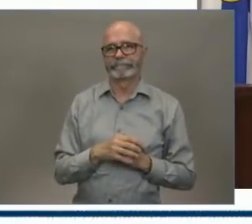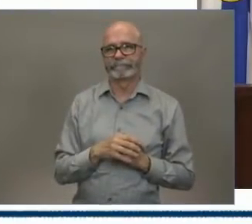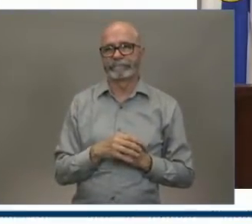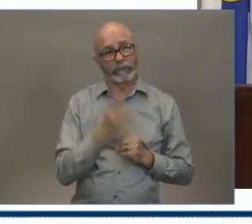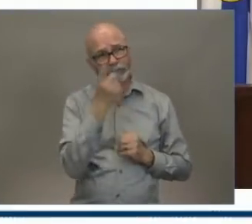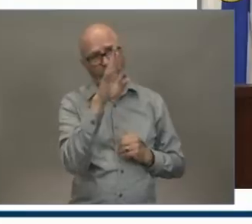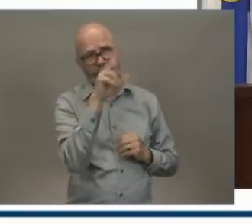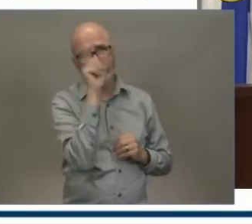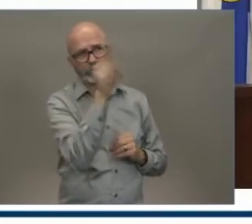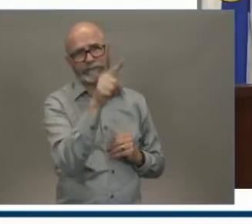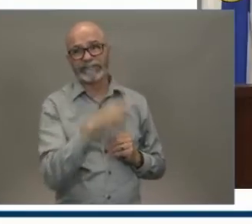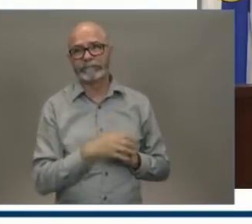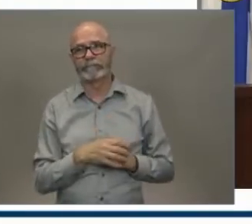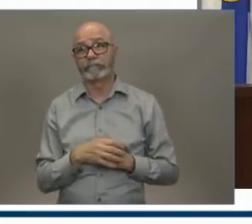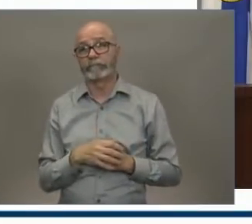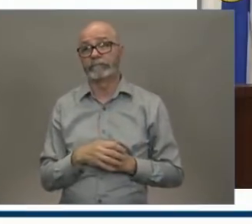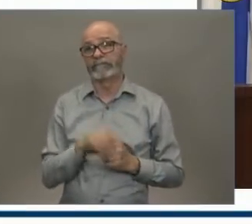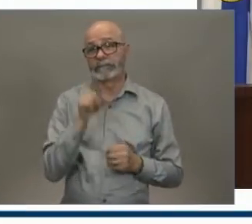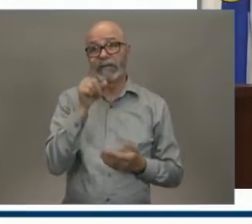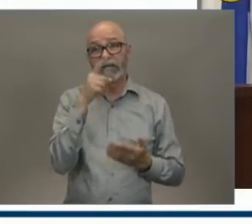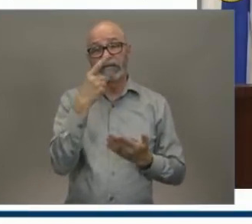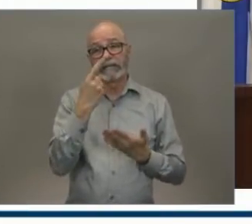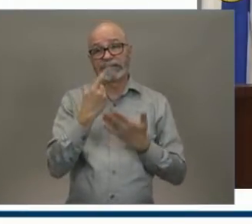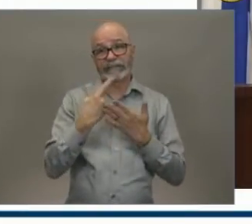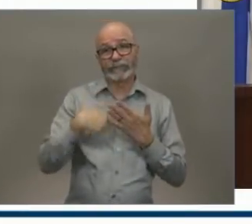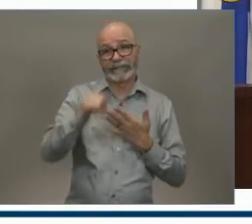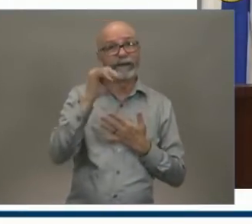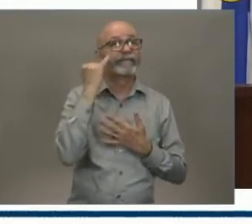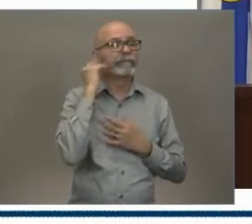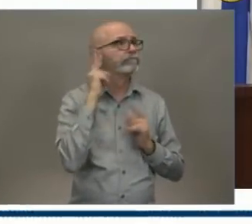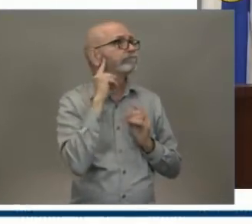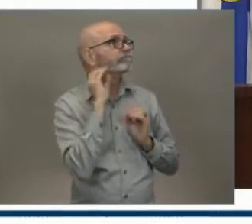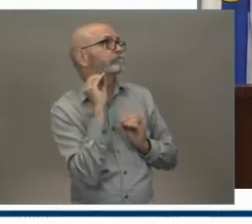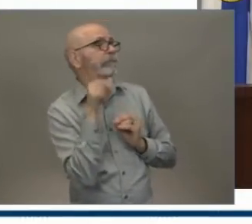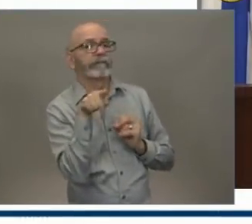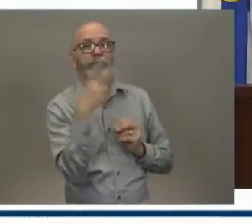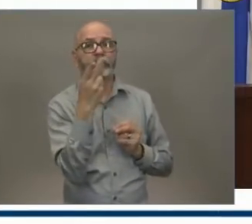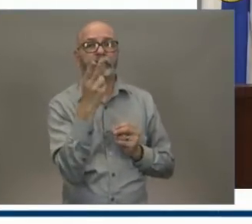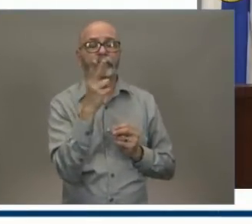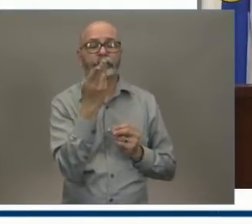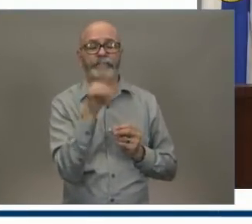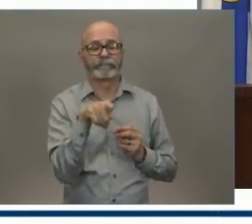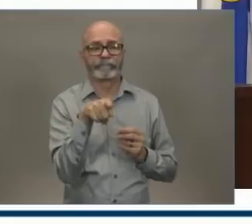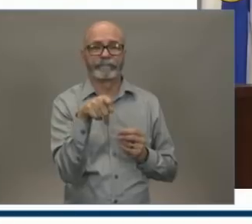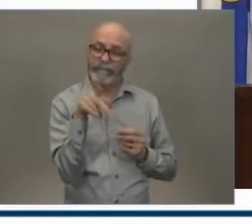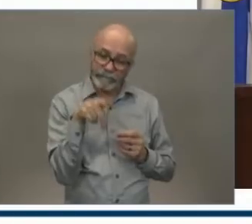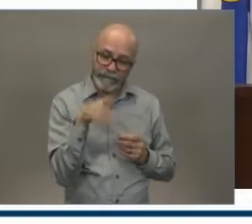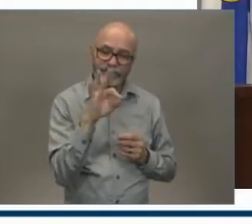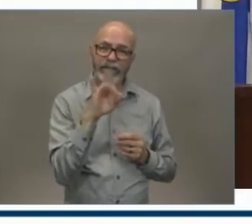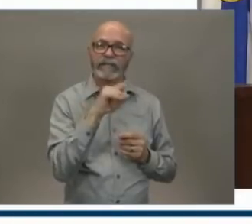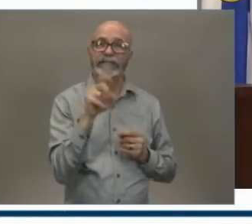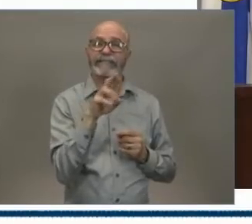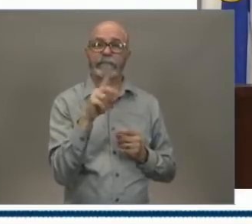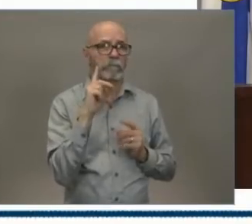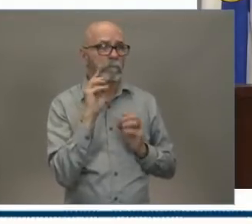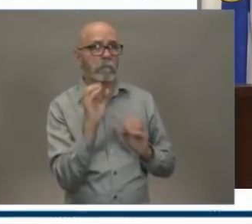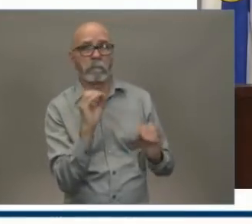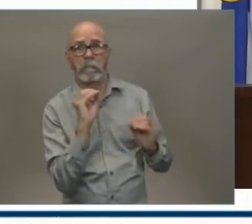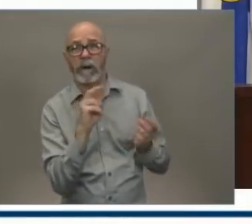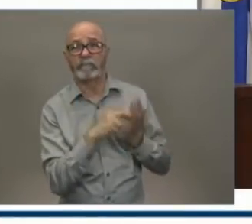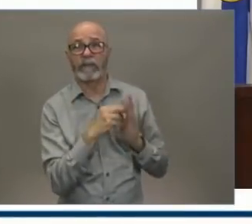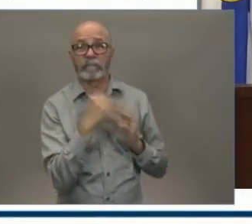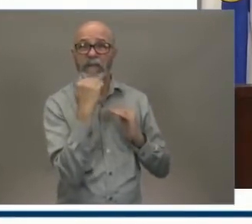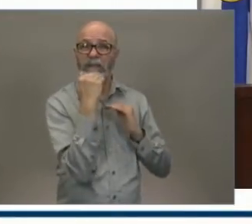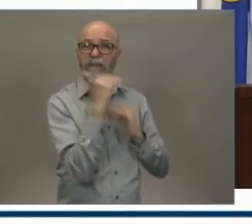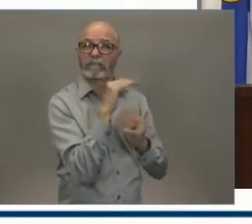getting a shipment of Pfizer next week and that we will be getting a limited number of Pfizer doses the beginning week of February, does that at all now that